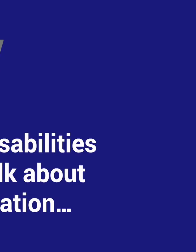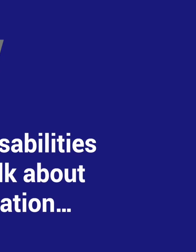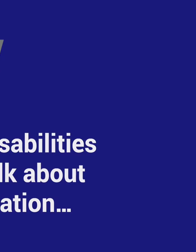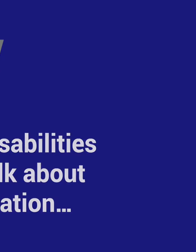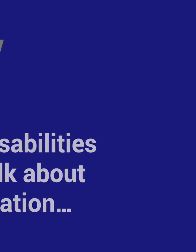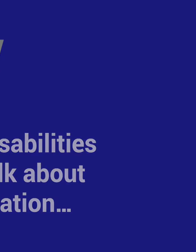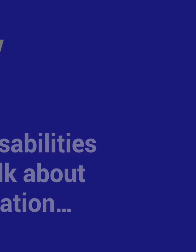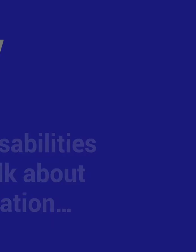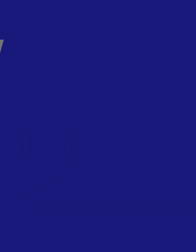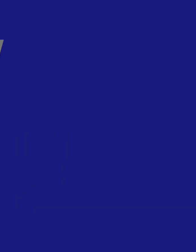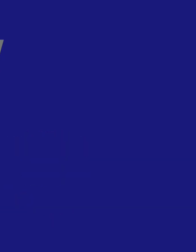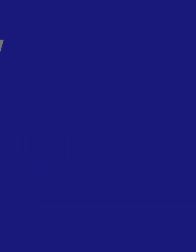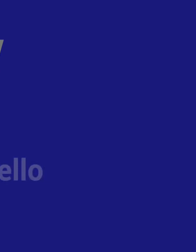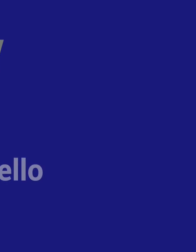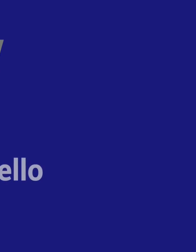and discrimination.